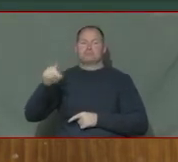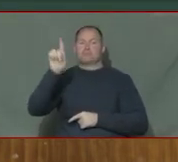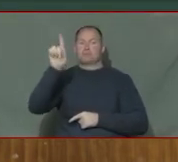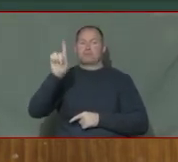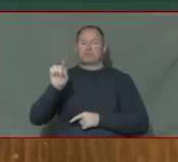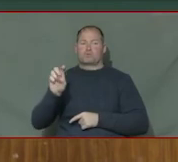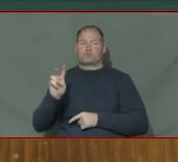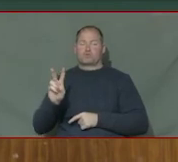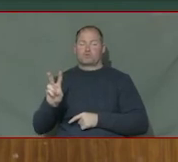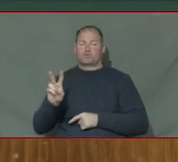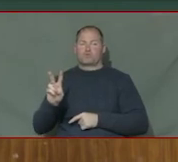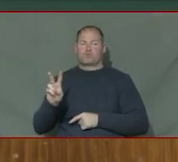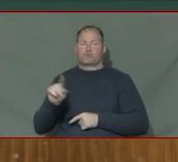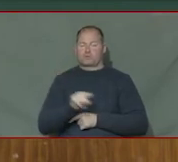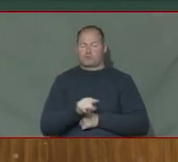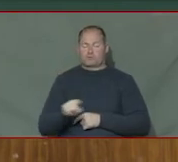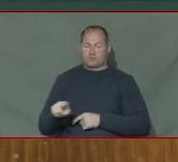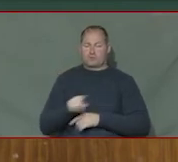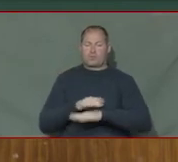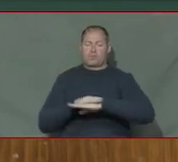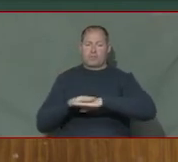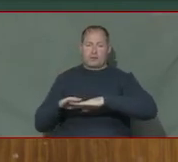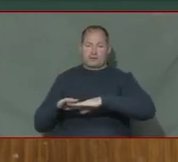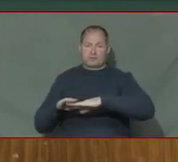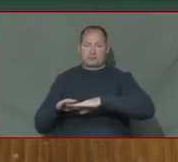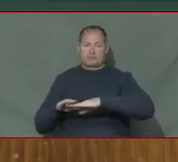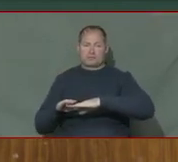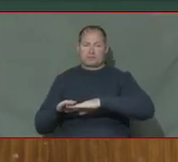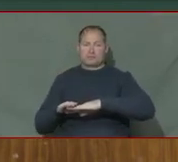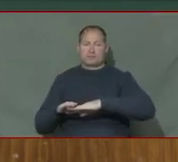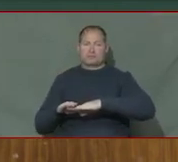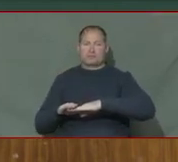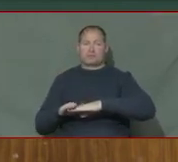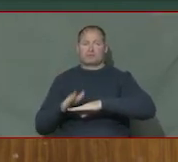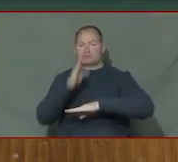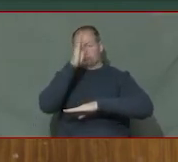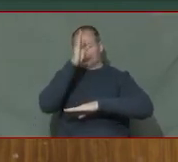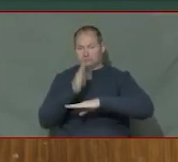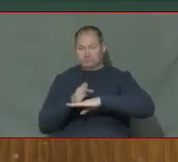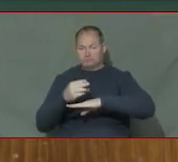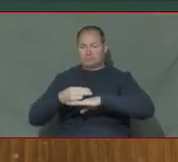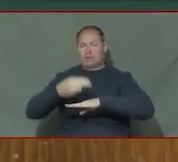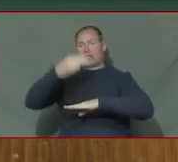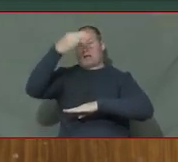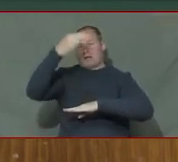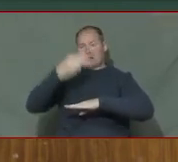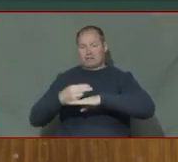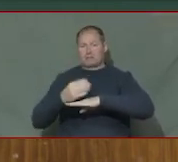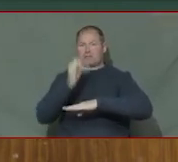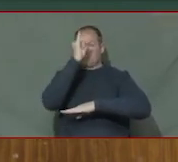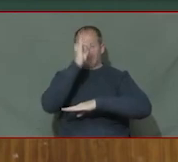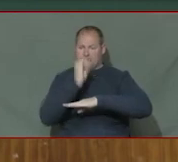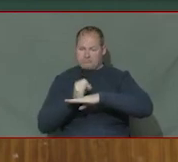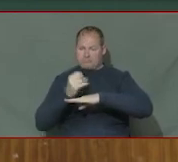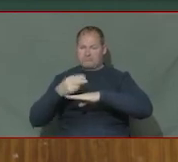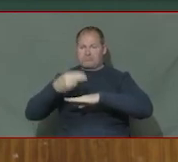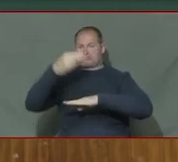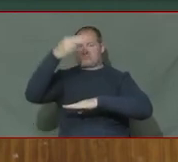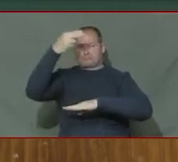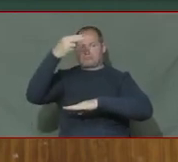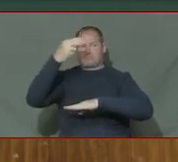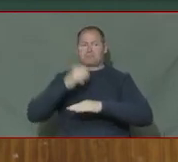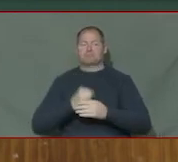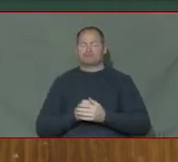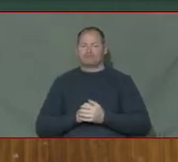height. This here is the base, this here is the perpendicular height. So the perimeter